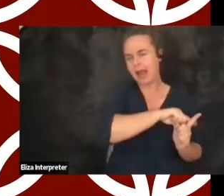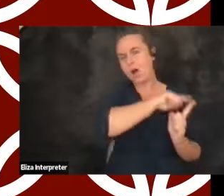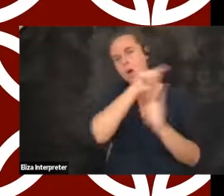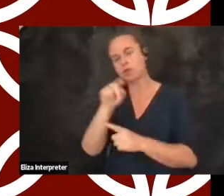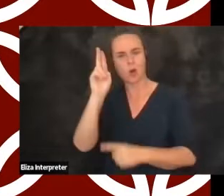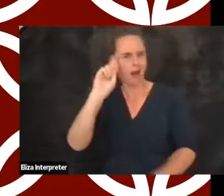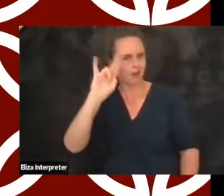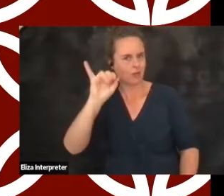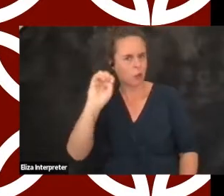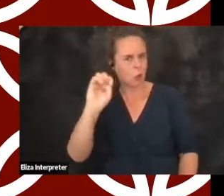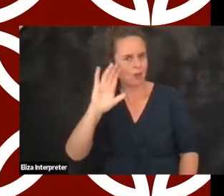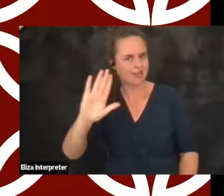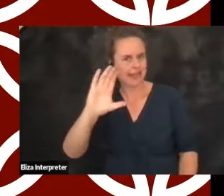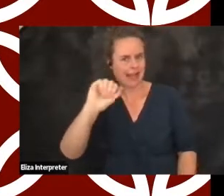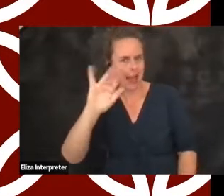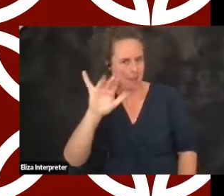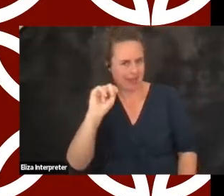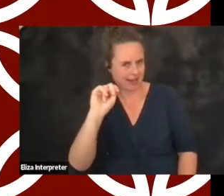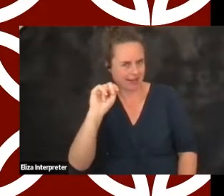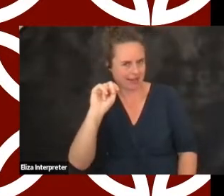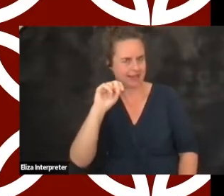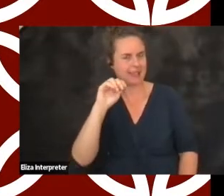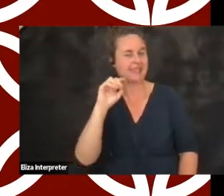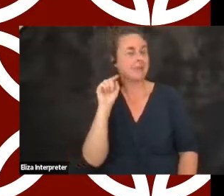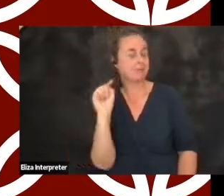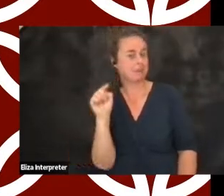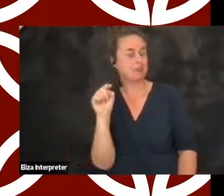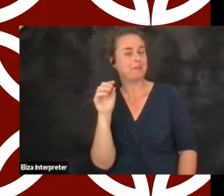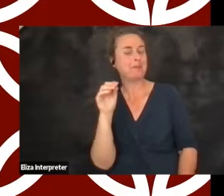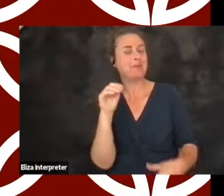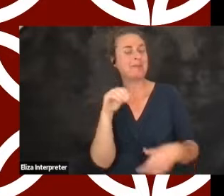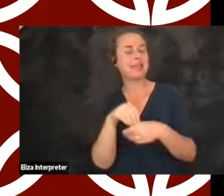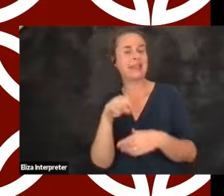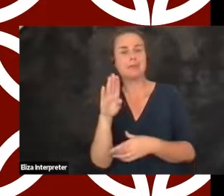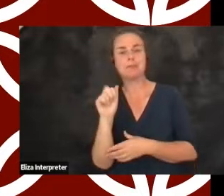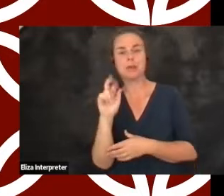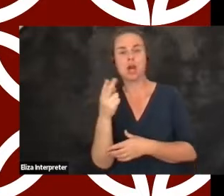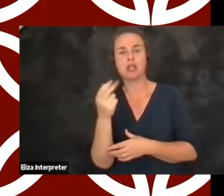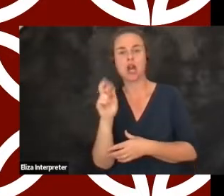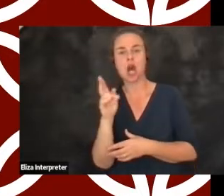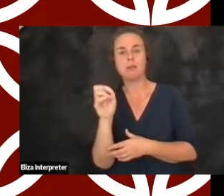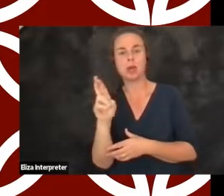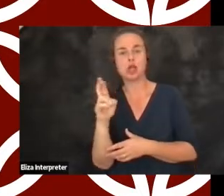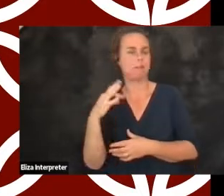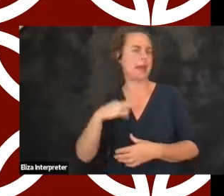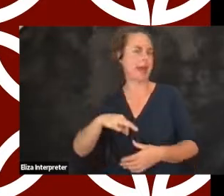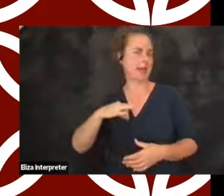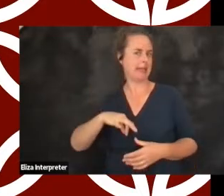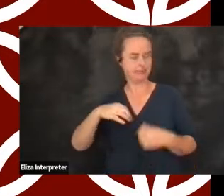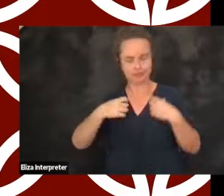Uncle Joe's cabin in Bar Harbor, Maine, or near Bar Harbor,